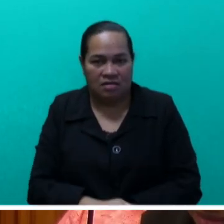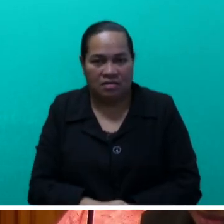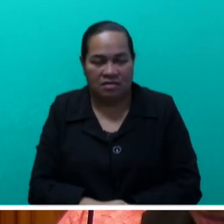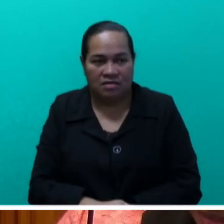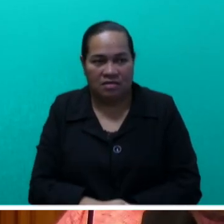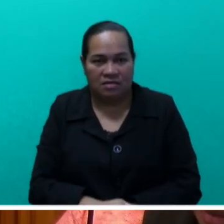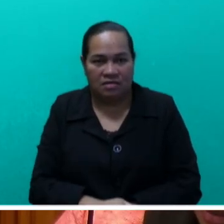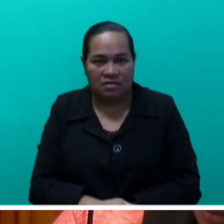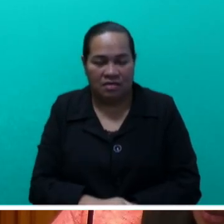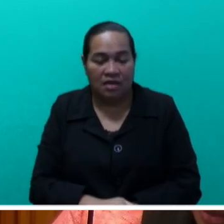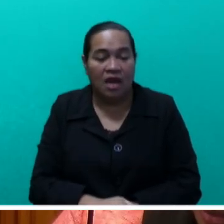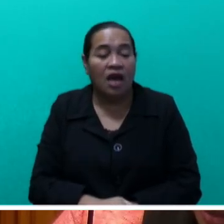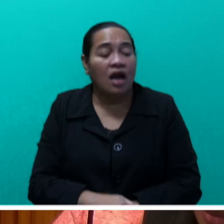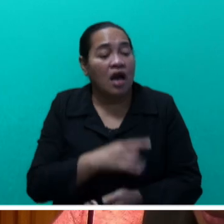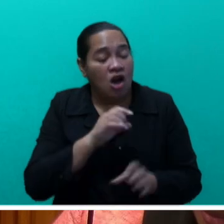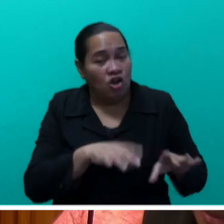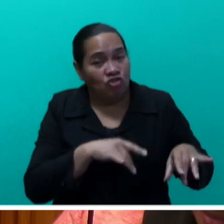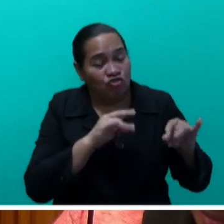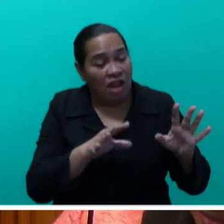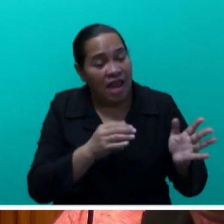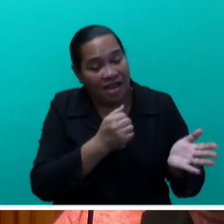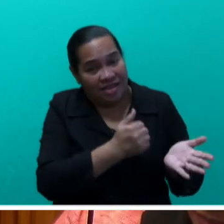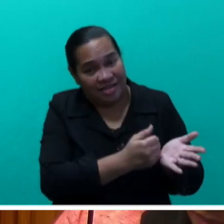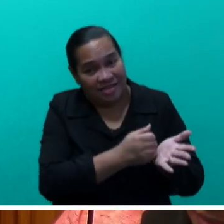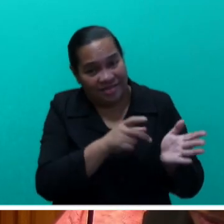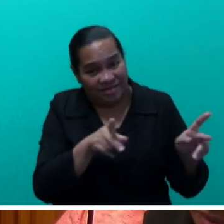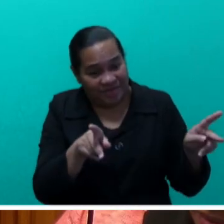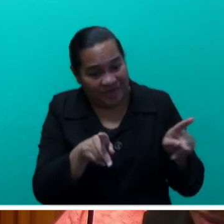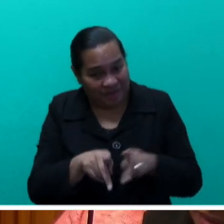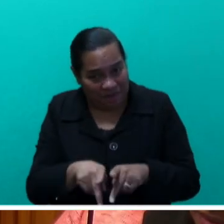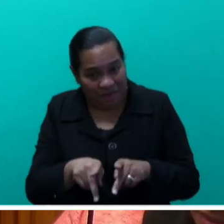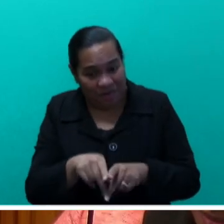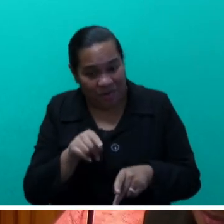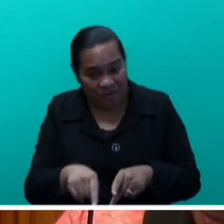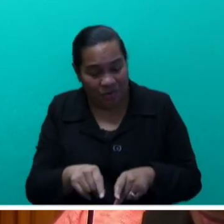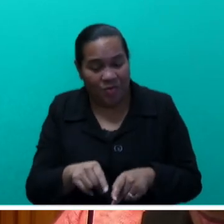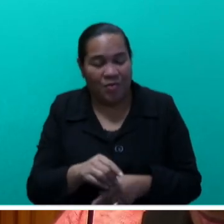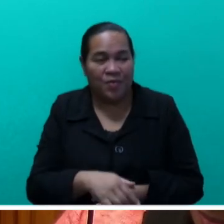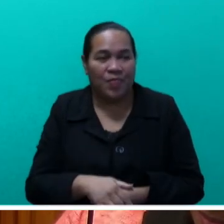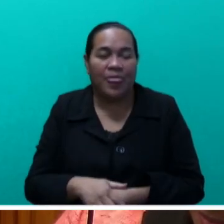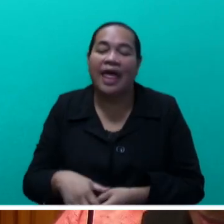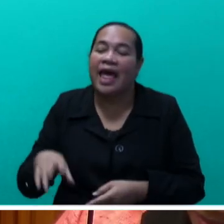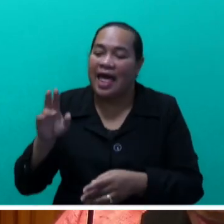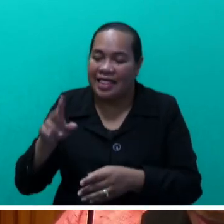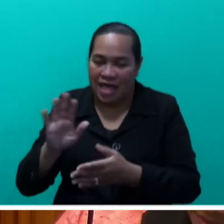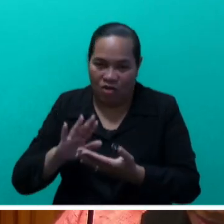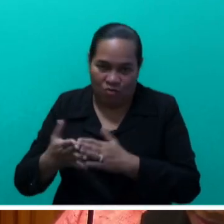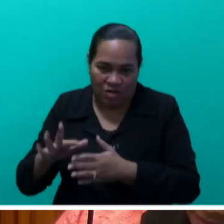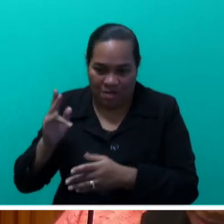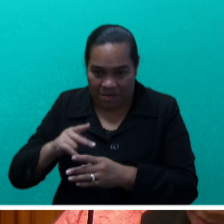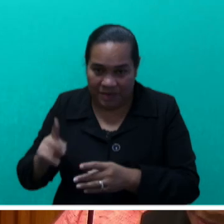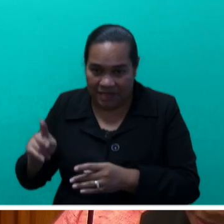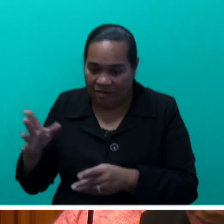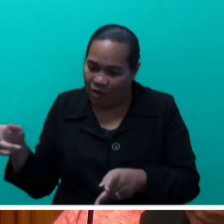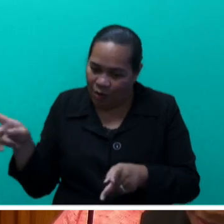Honourable Speaker, sir, with the support of the Australian Department of Foreign Affairs and Trade and the Secretariat of the Pacific Community, the Ministry